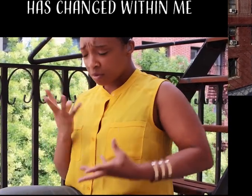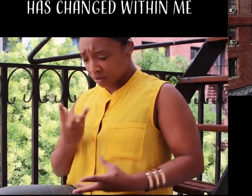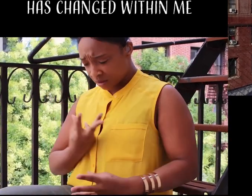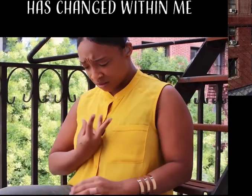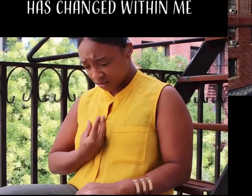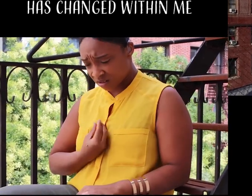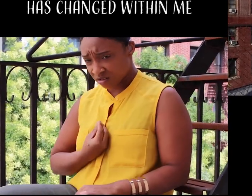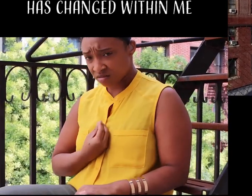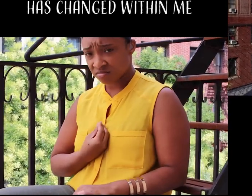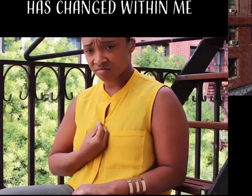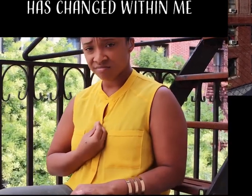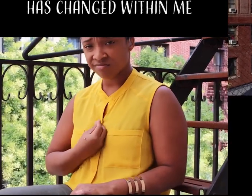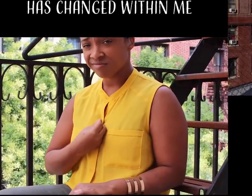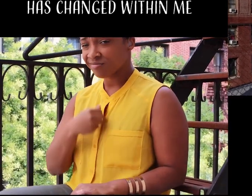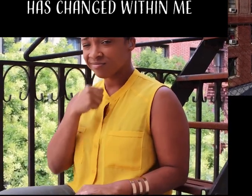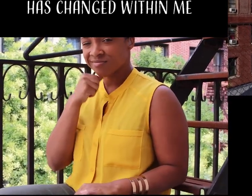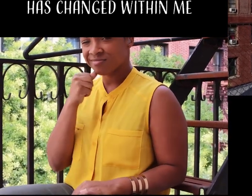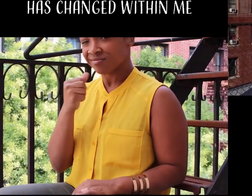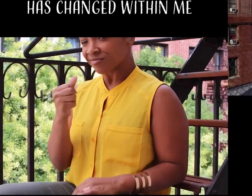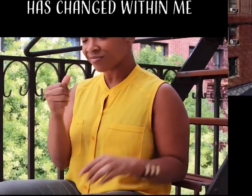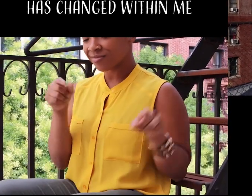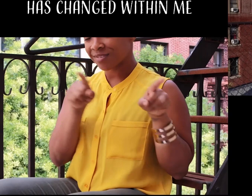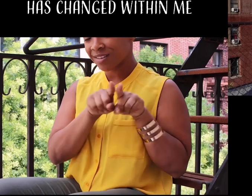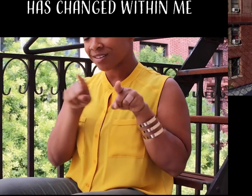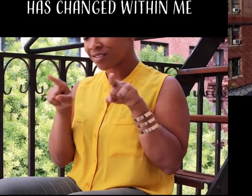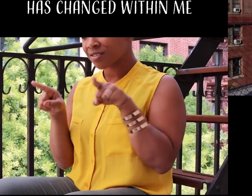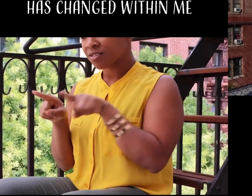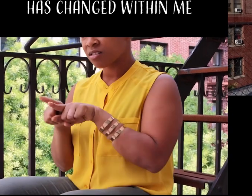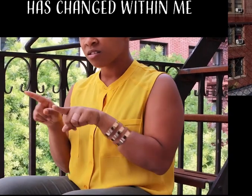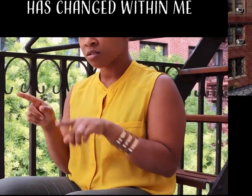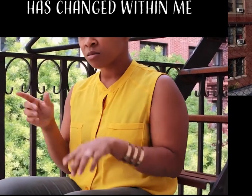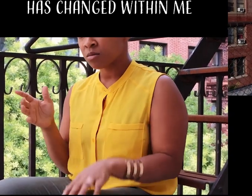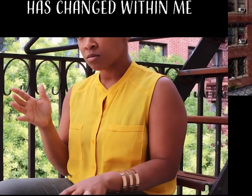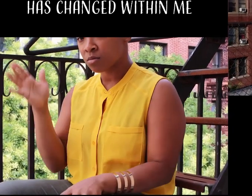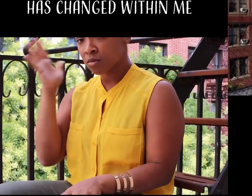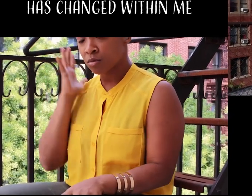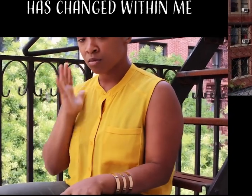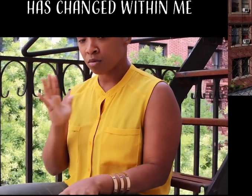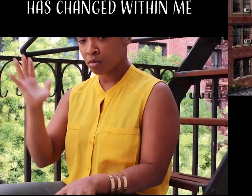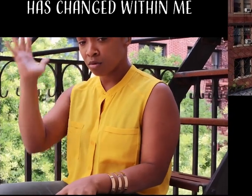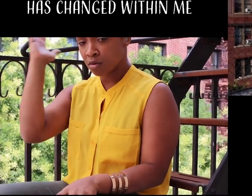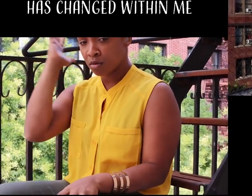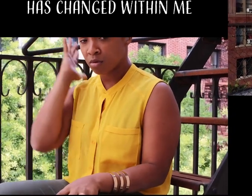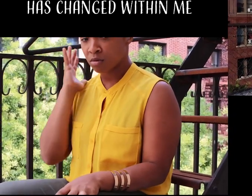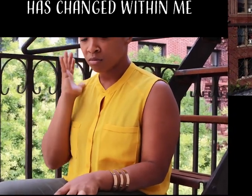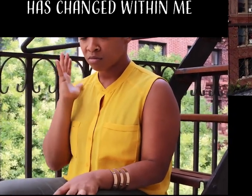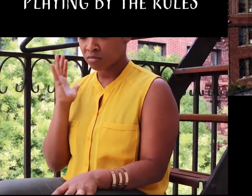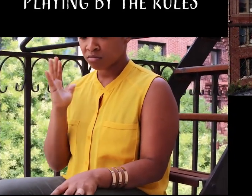Changed within me. Something is not the same.